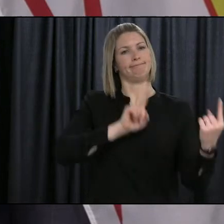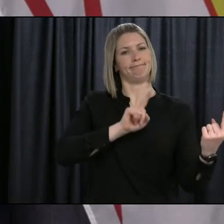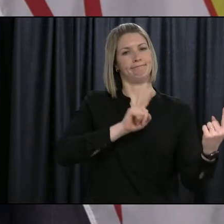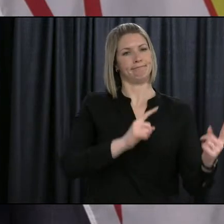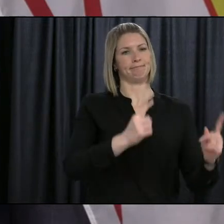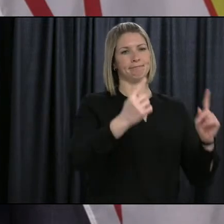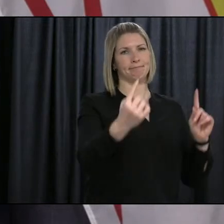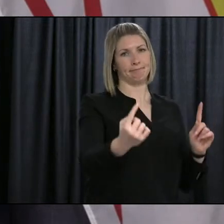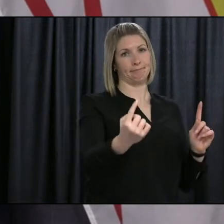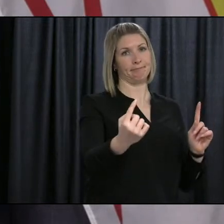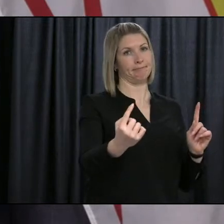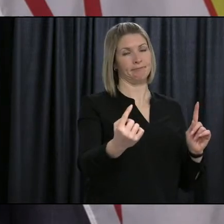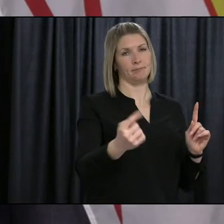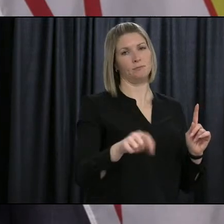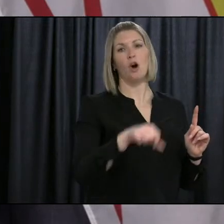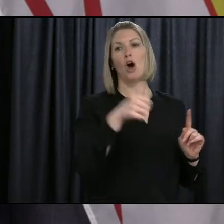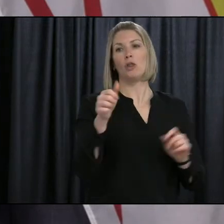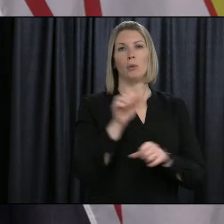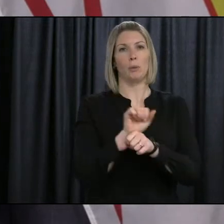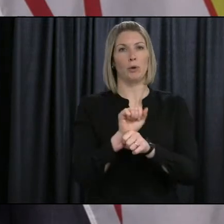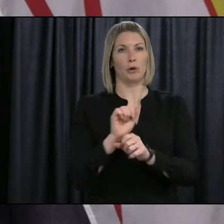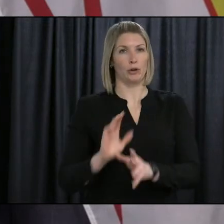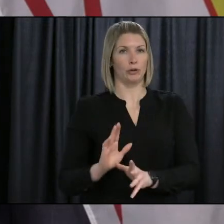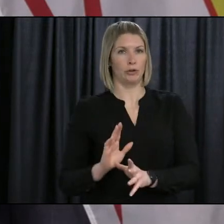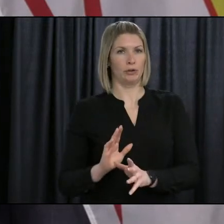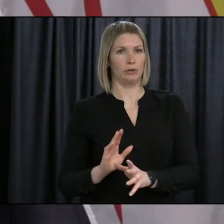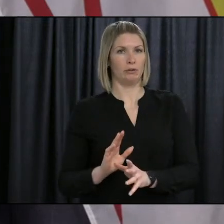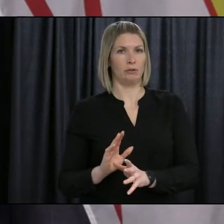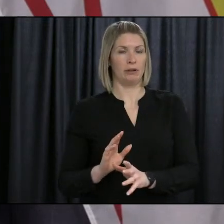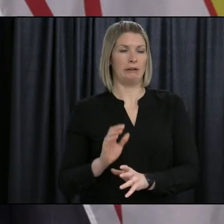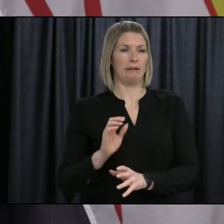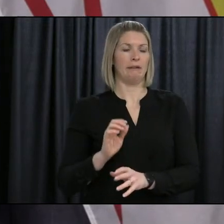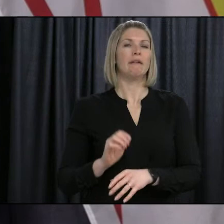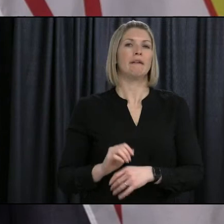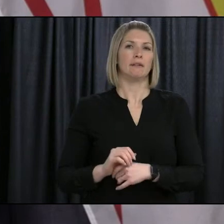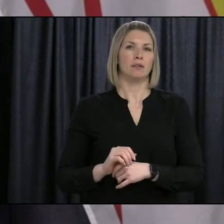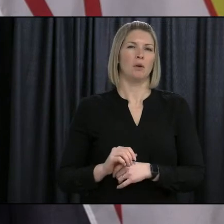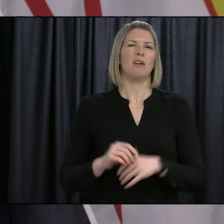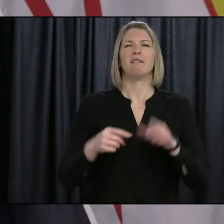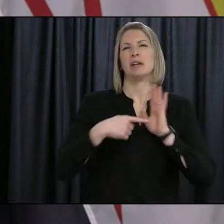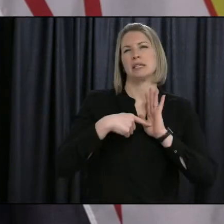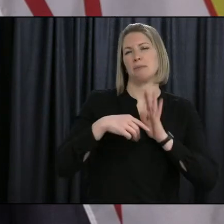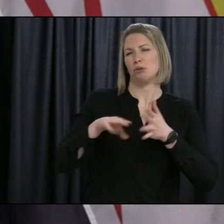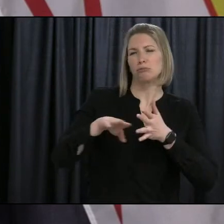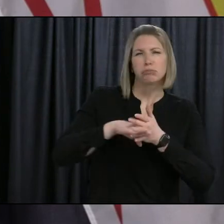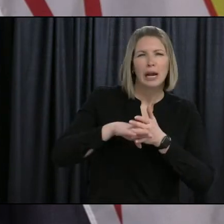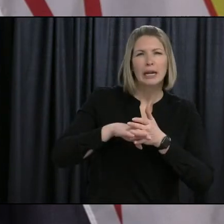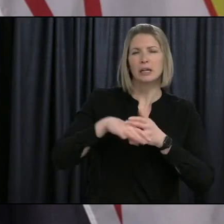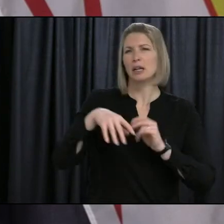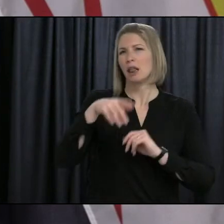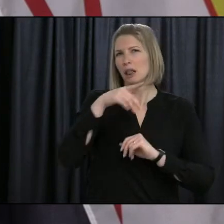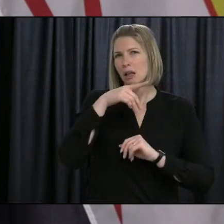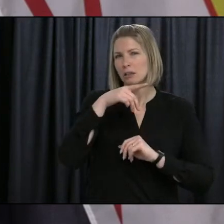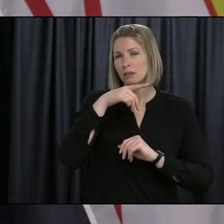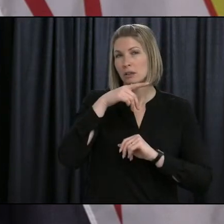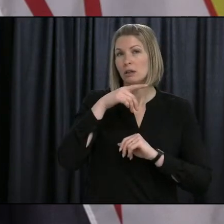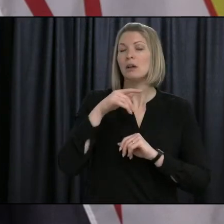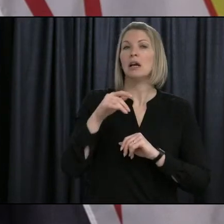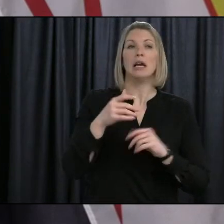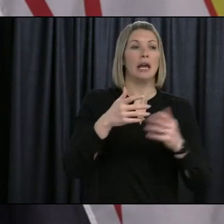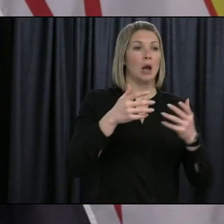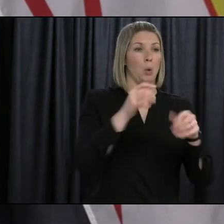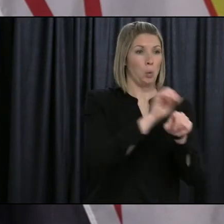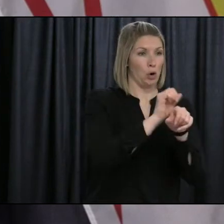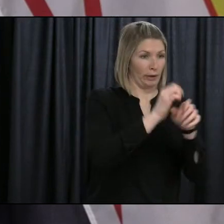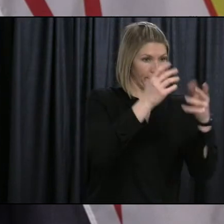coworkers as much as possible. When not actually performing their duties, so on breaks and things like that. And then after hours, they are